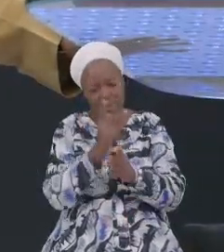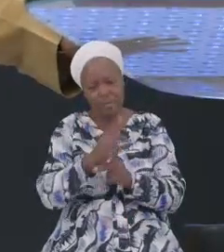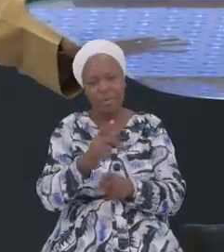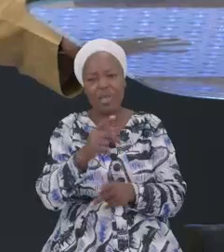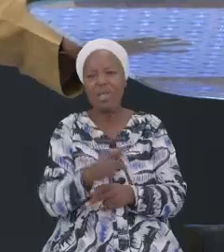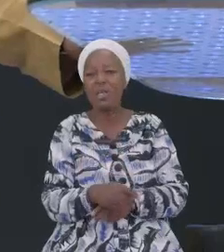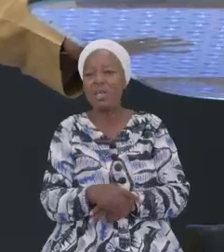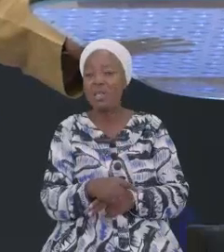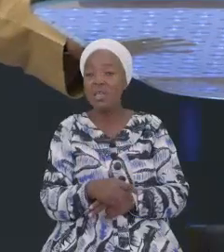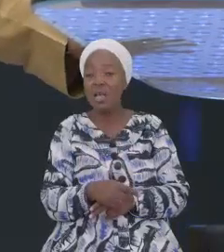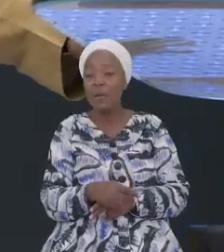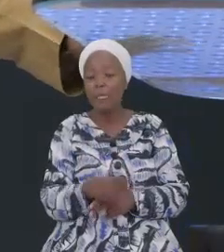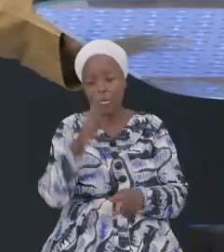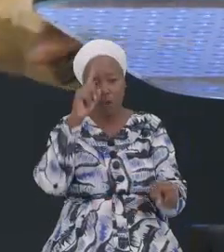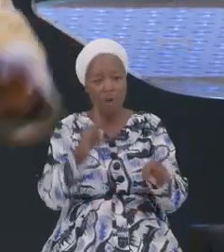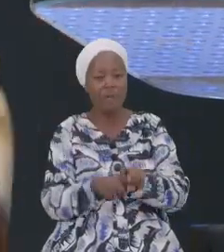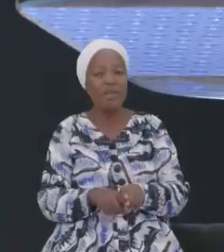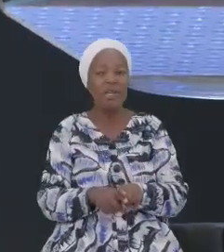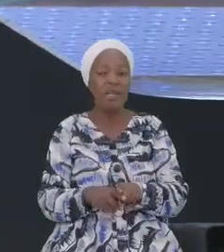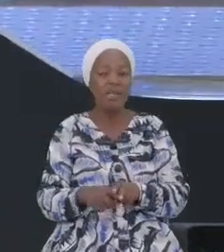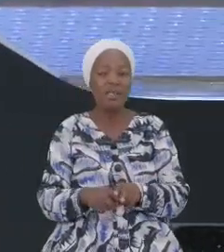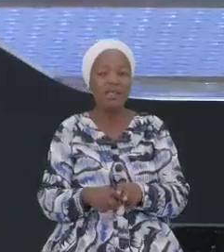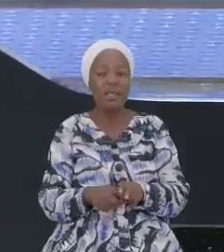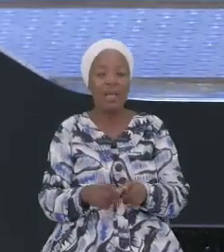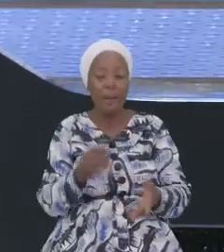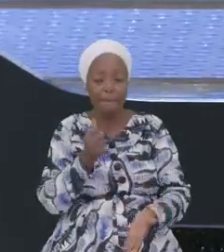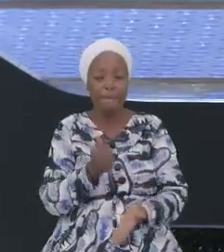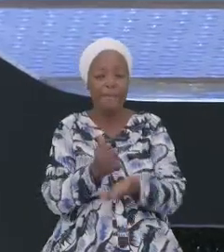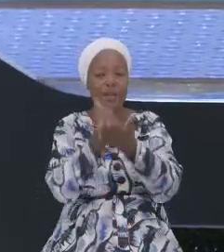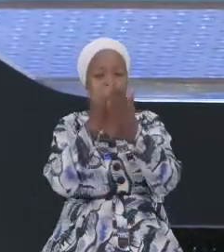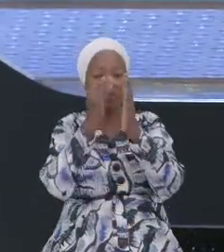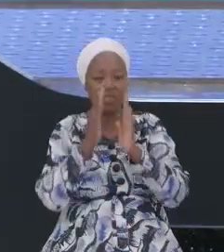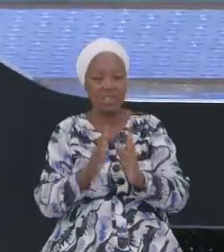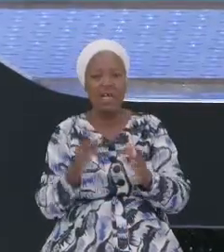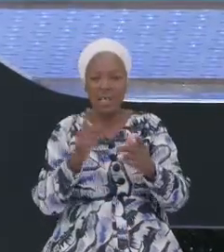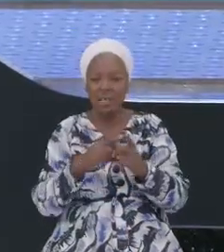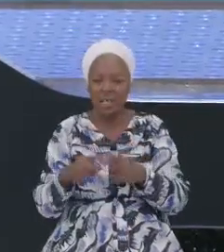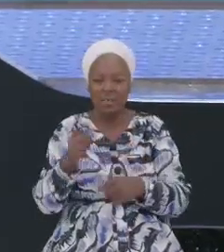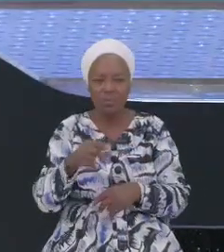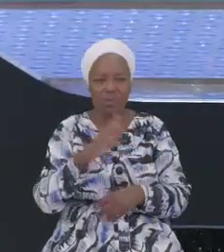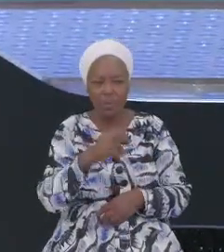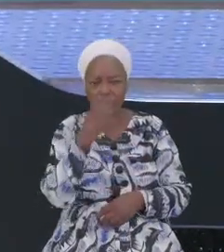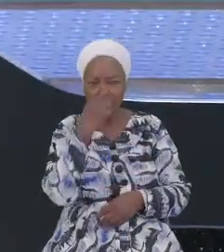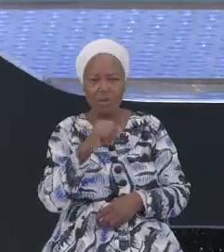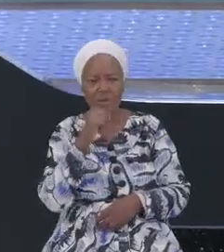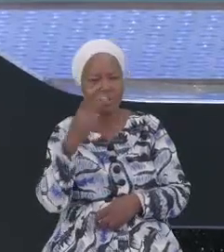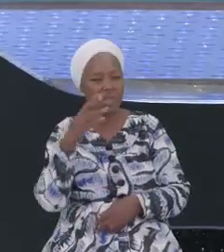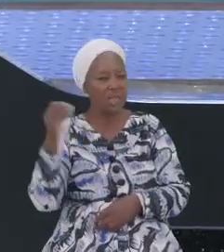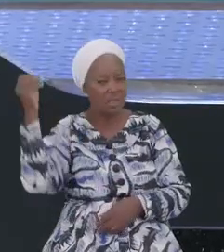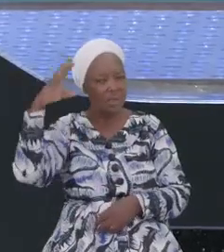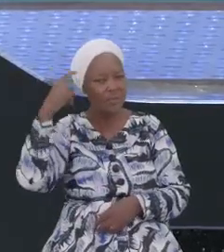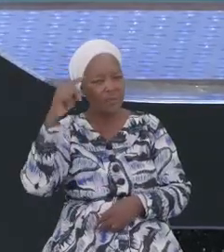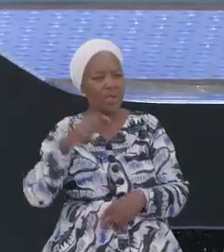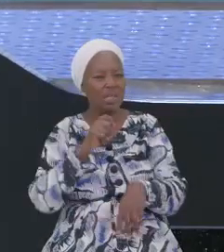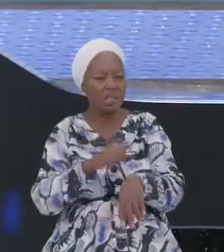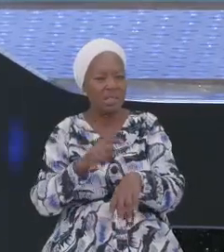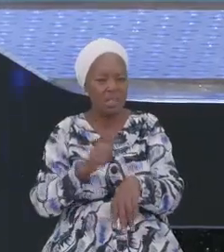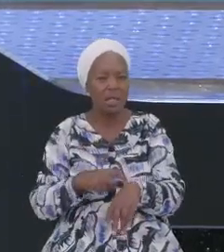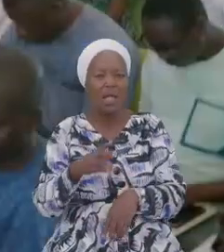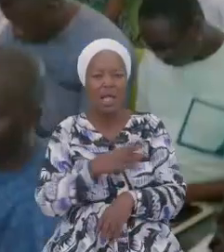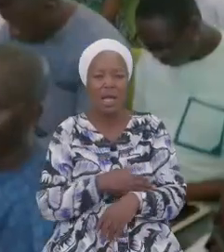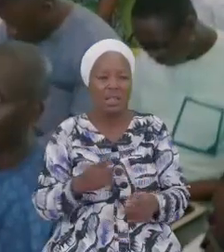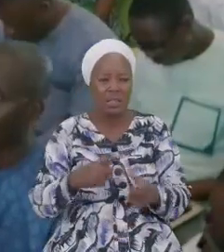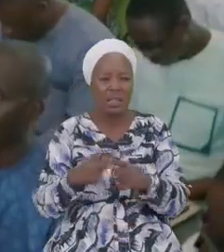said, thou shalt be blind, not seeing the sun for a season, and